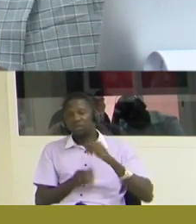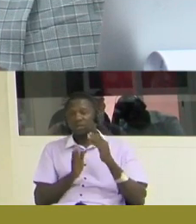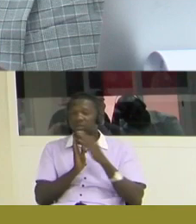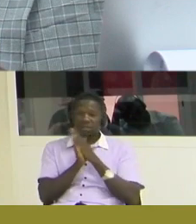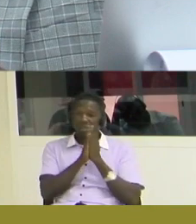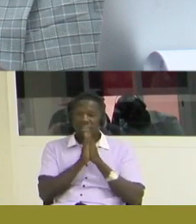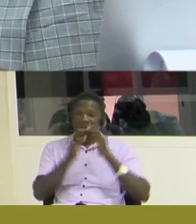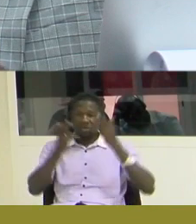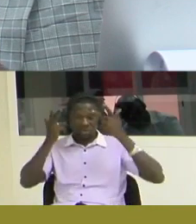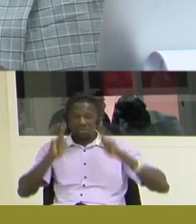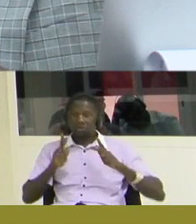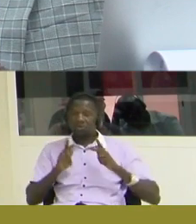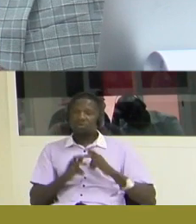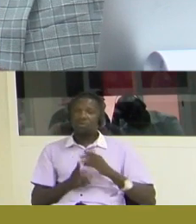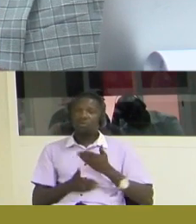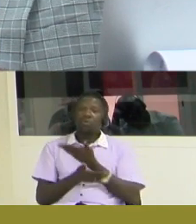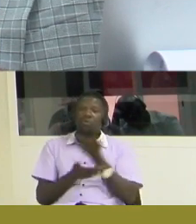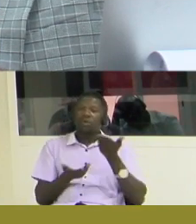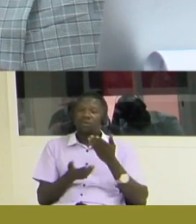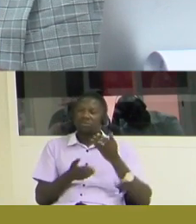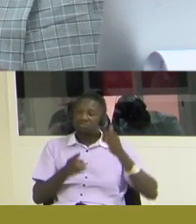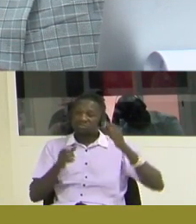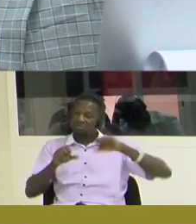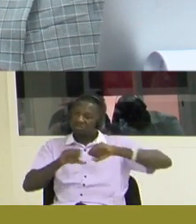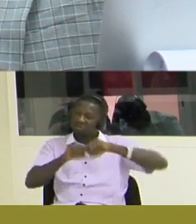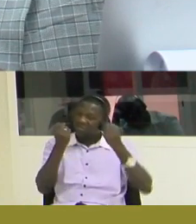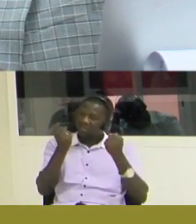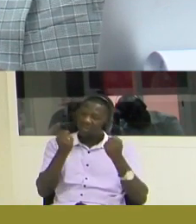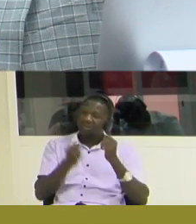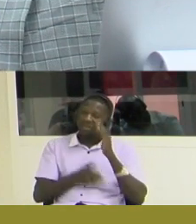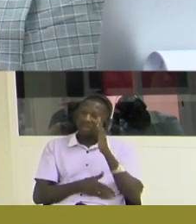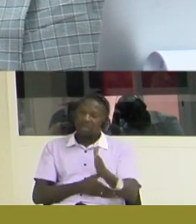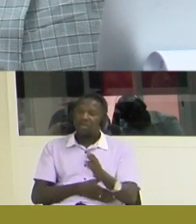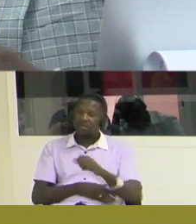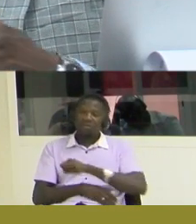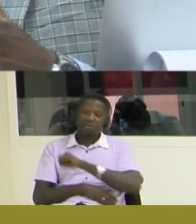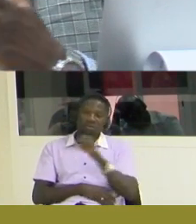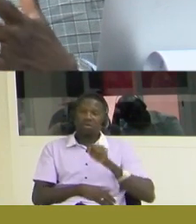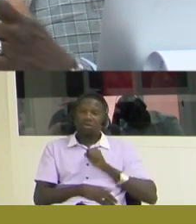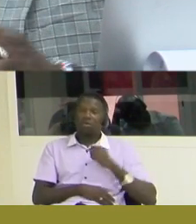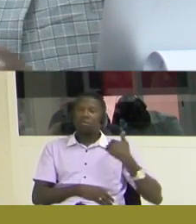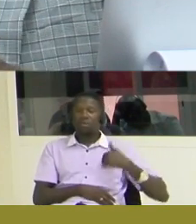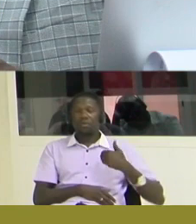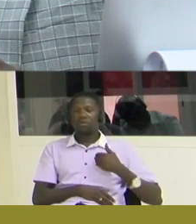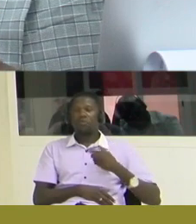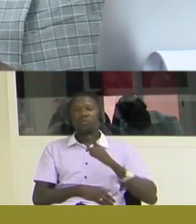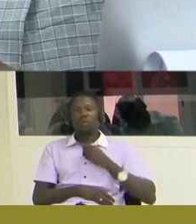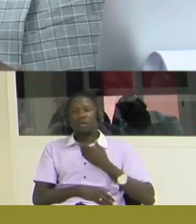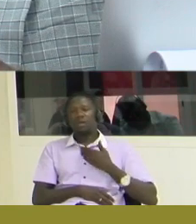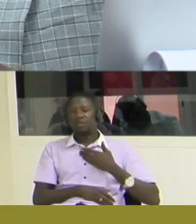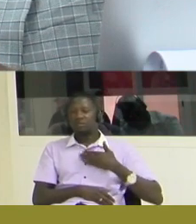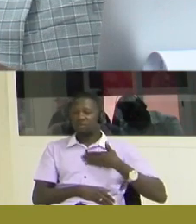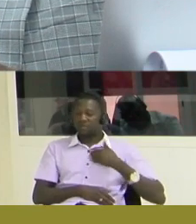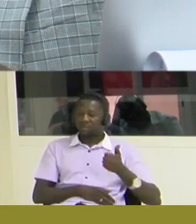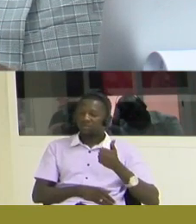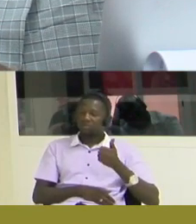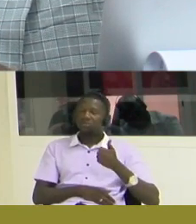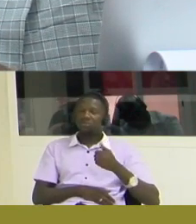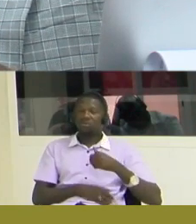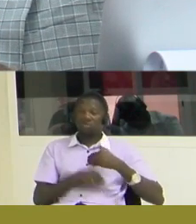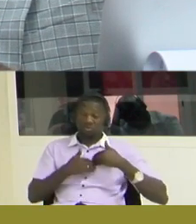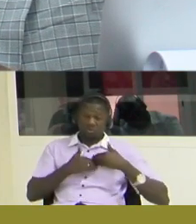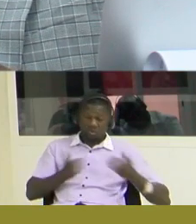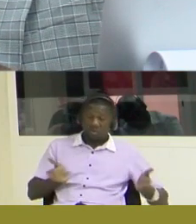law where we have violated the rights of our people we should have the decency to come out and